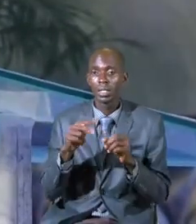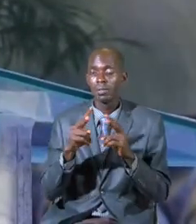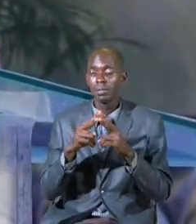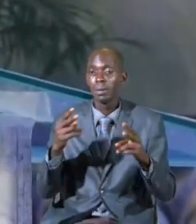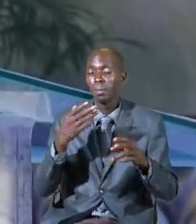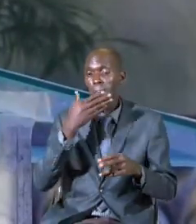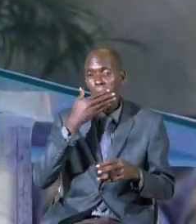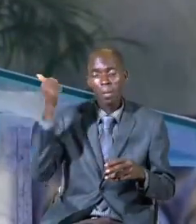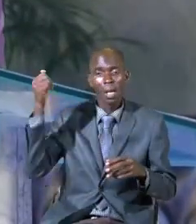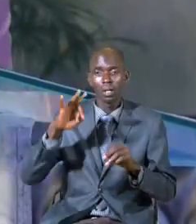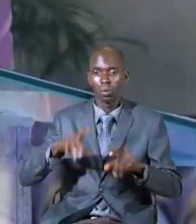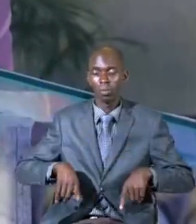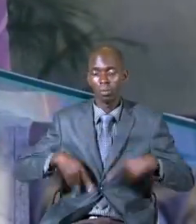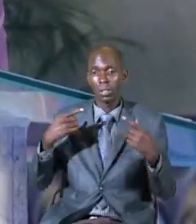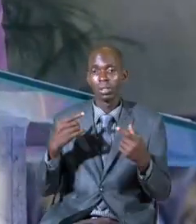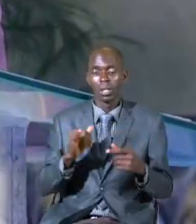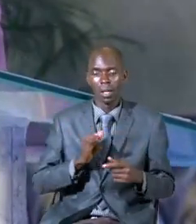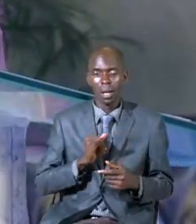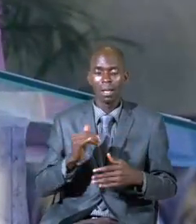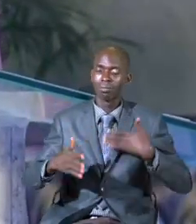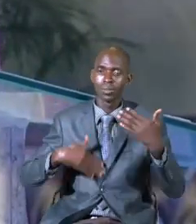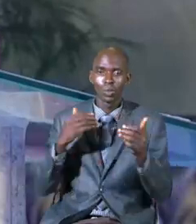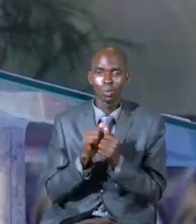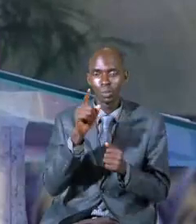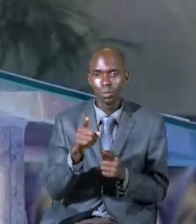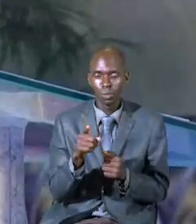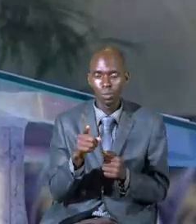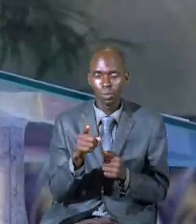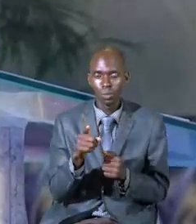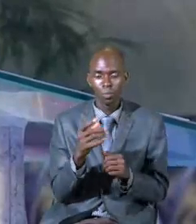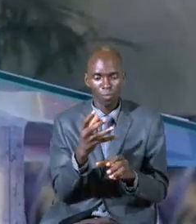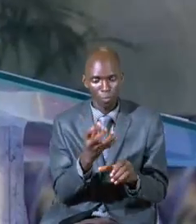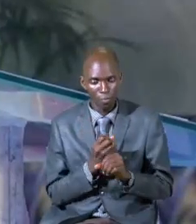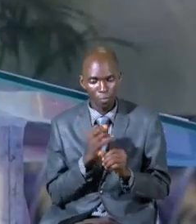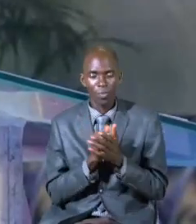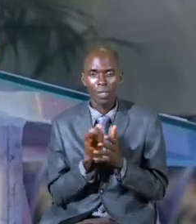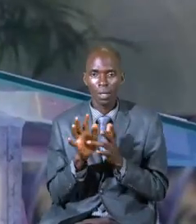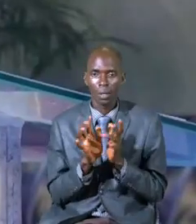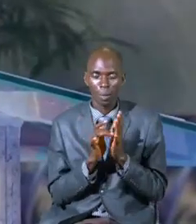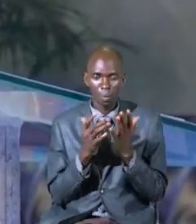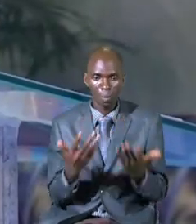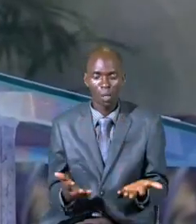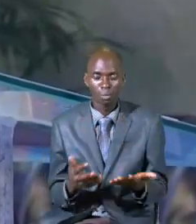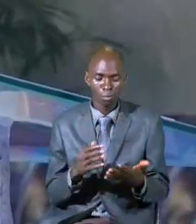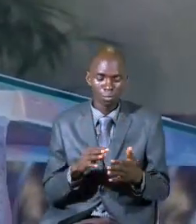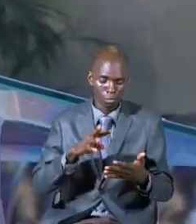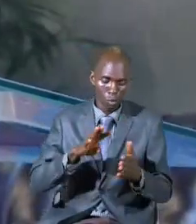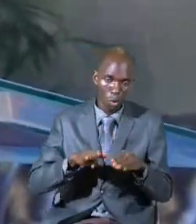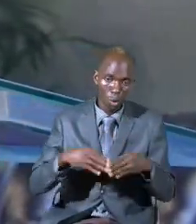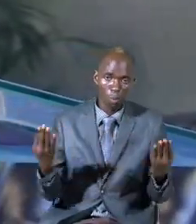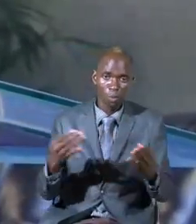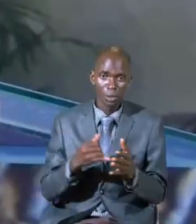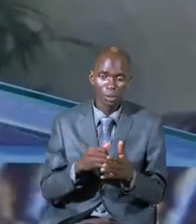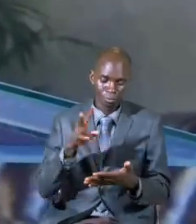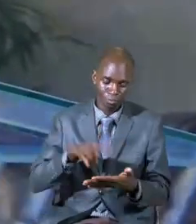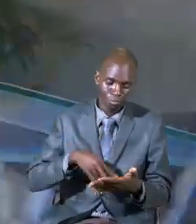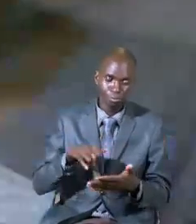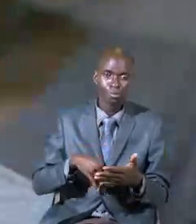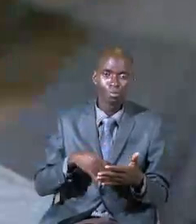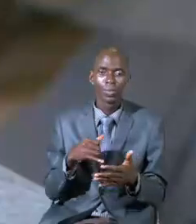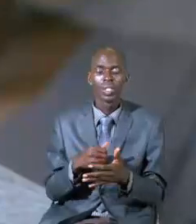rejoice with you. Dust that Bible. Open that Bible. Read that Bible. That's the